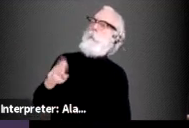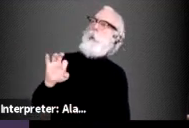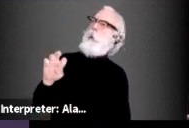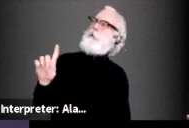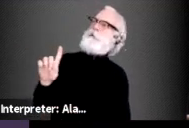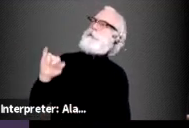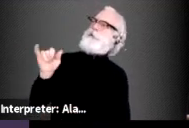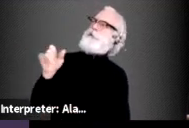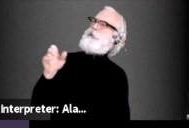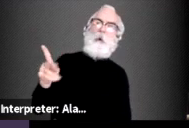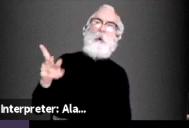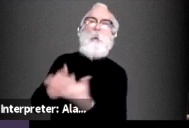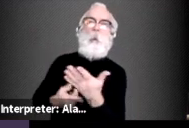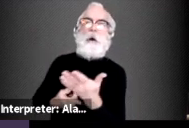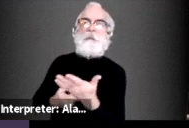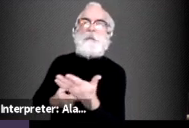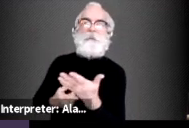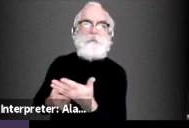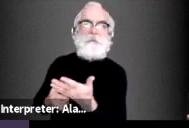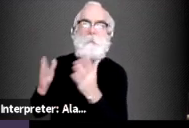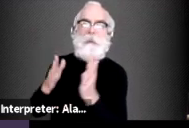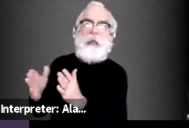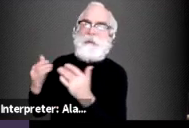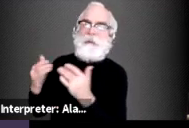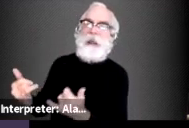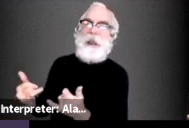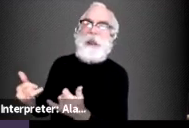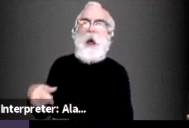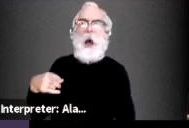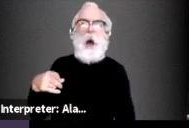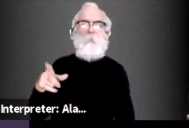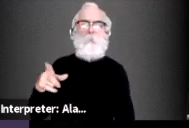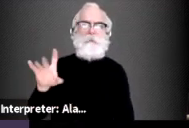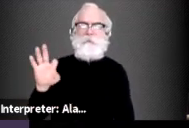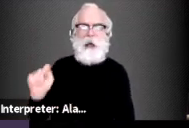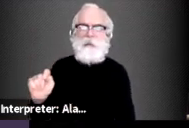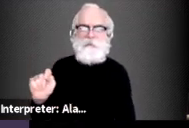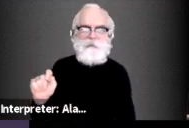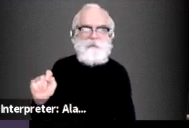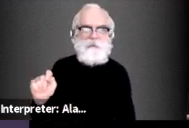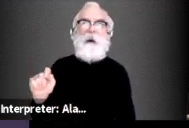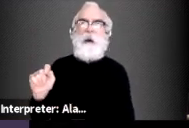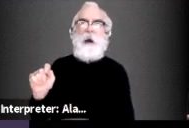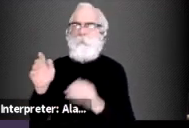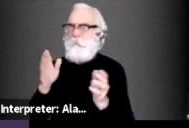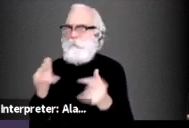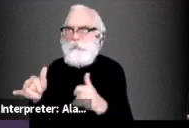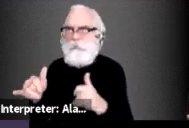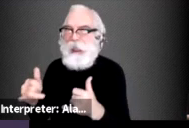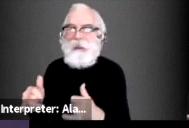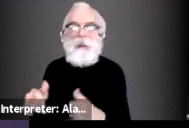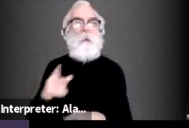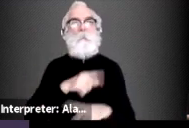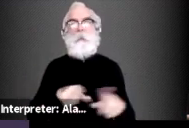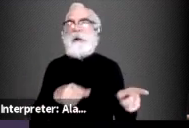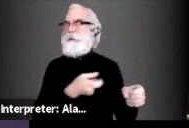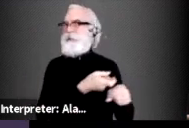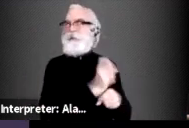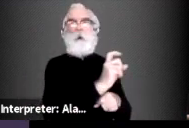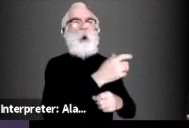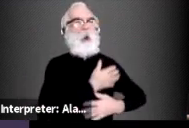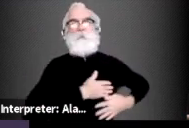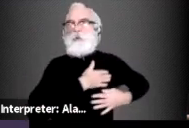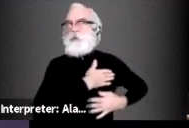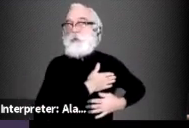a plot, mistaken for a play, this hurly-burly spoils your sport. You'll find there's humor to your